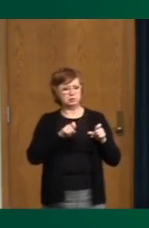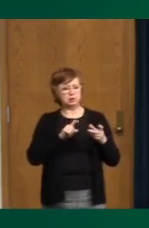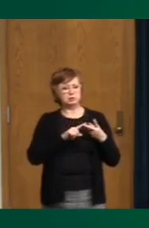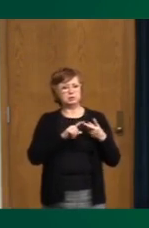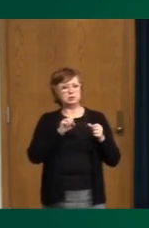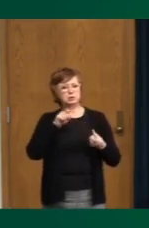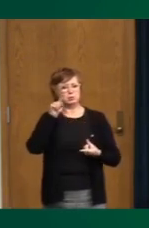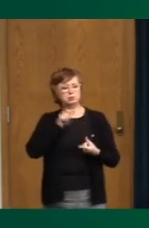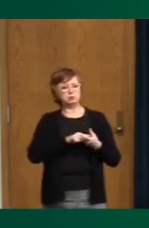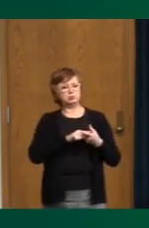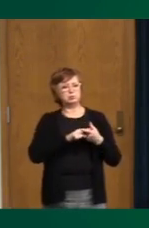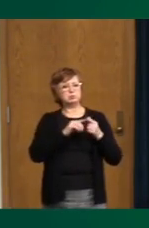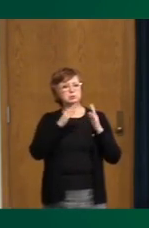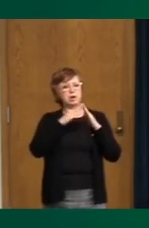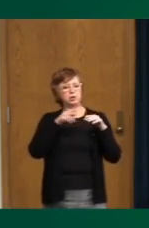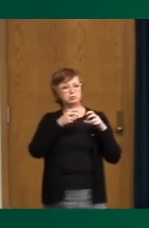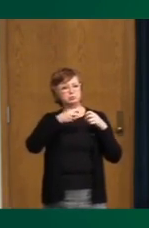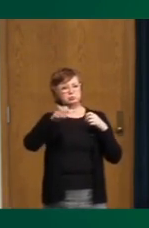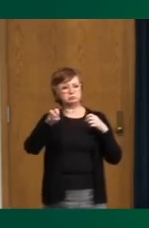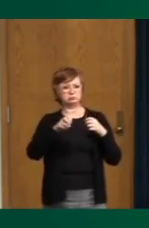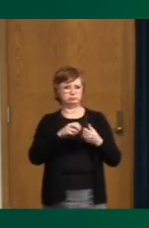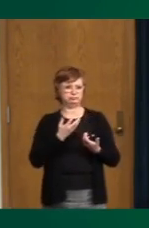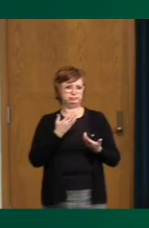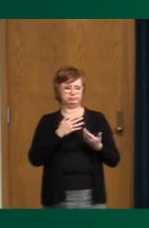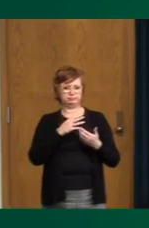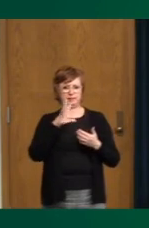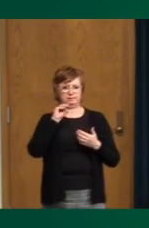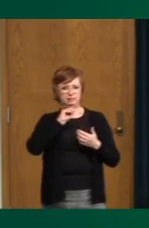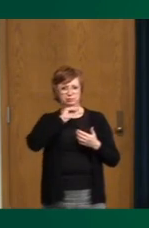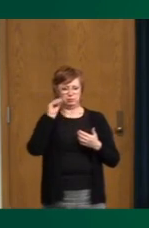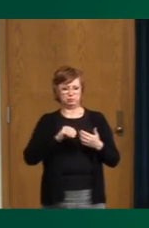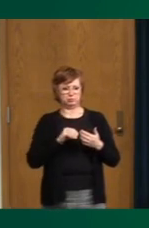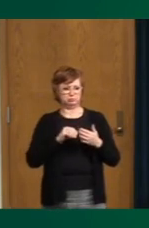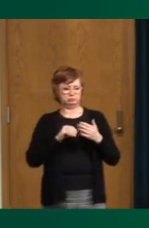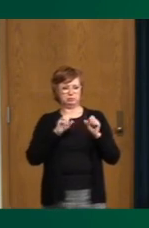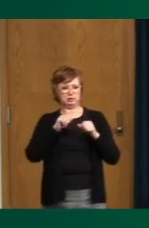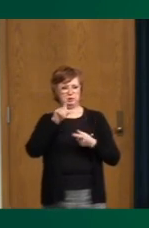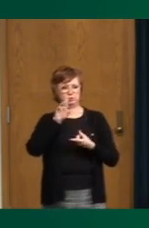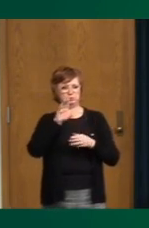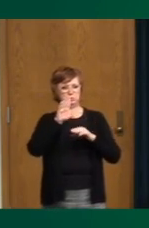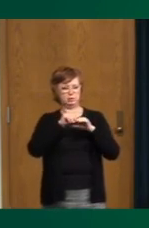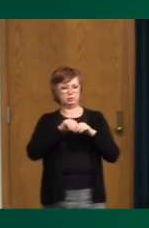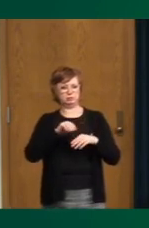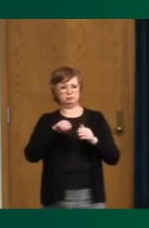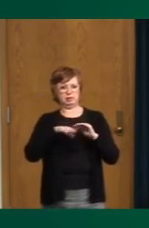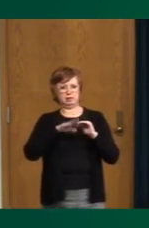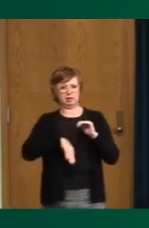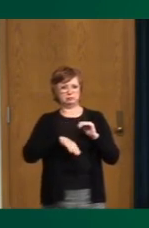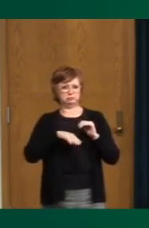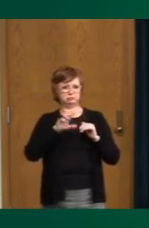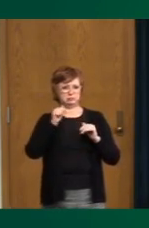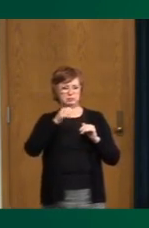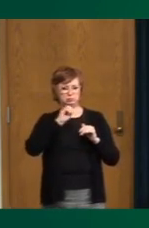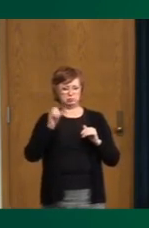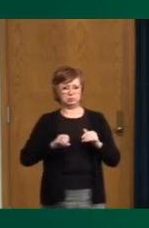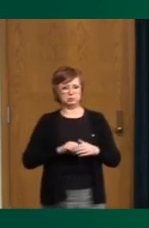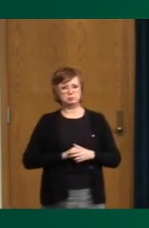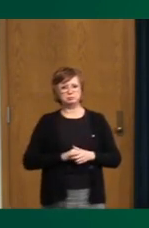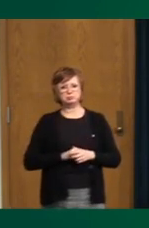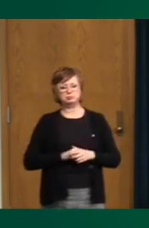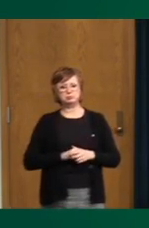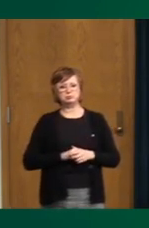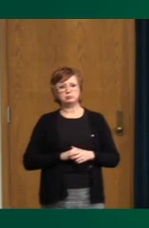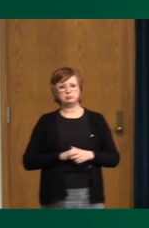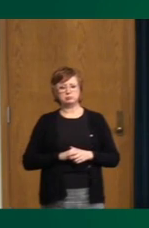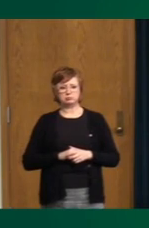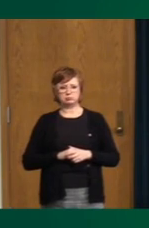household transmission rates from 50% of the household to less than 10%. So again, that's one area. But then, of course, all